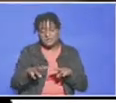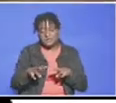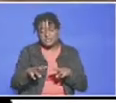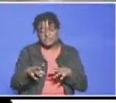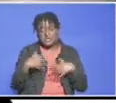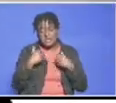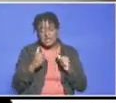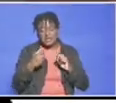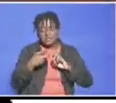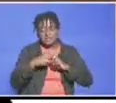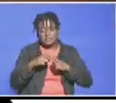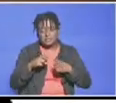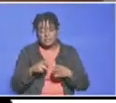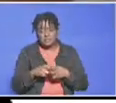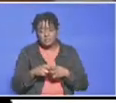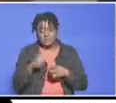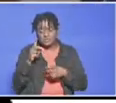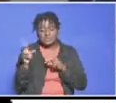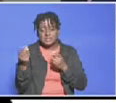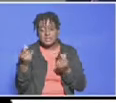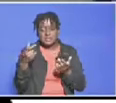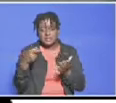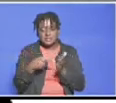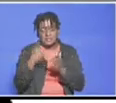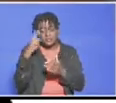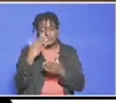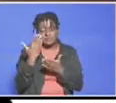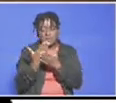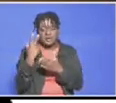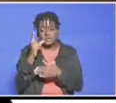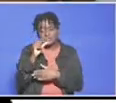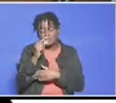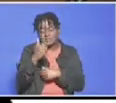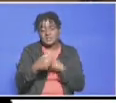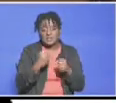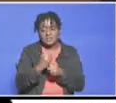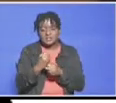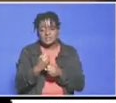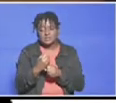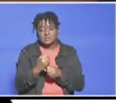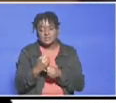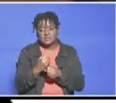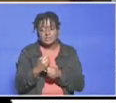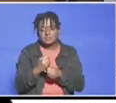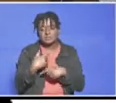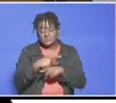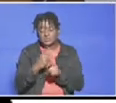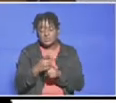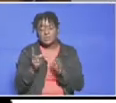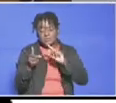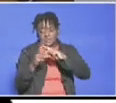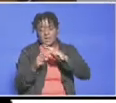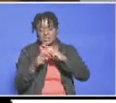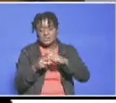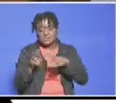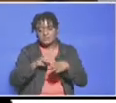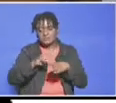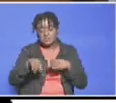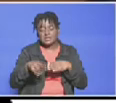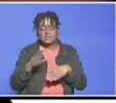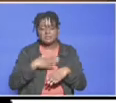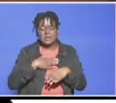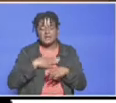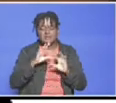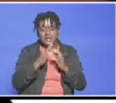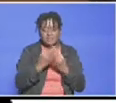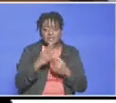natural juices for the past 2 decades and has reaped positive results. My family and my friends who I normally help with making these